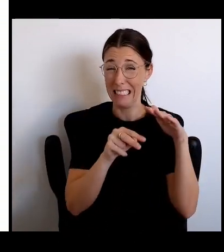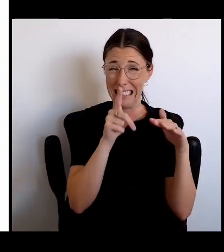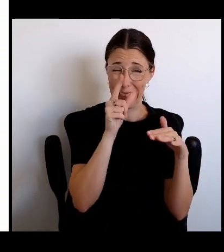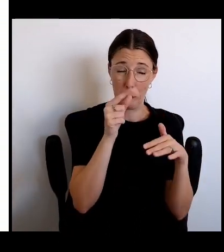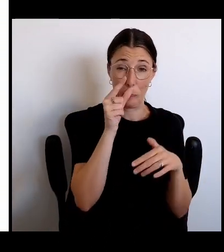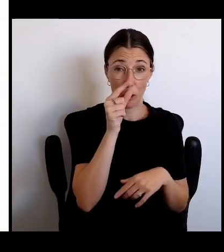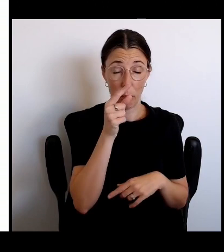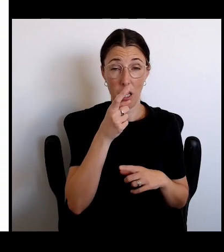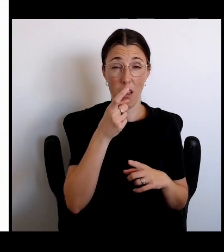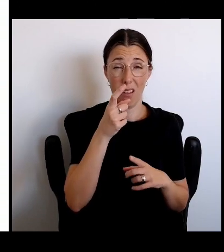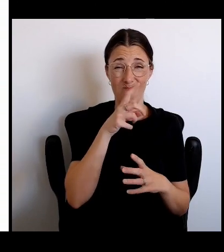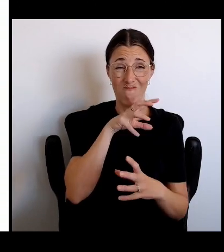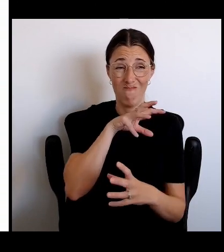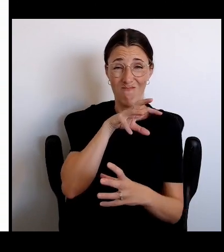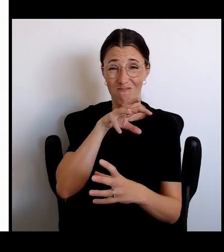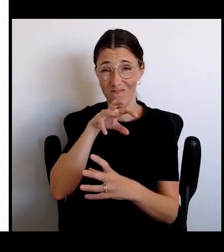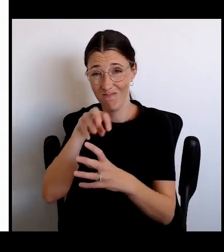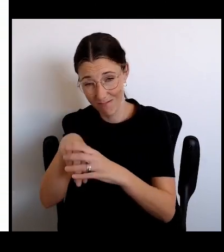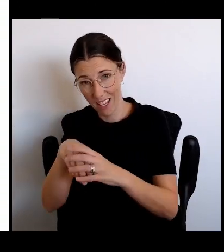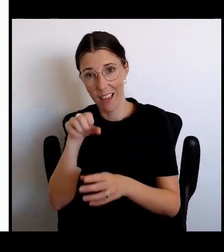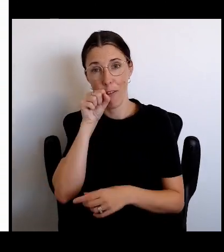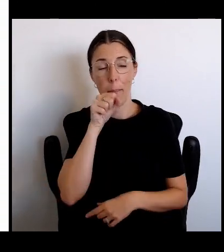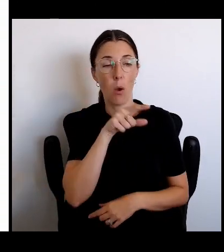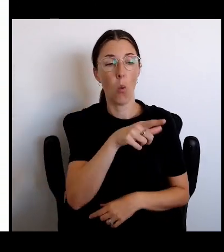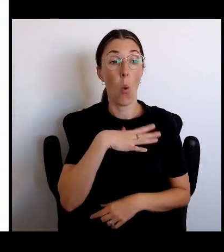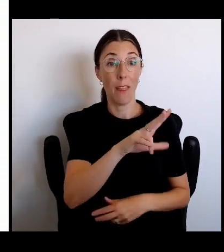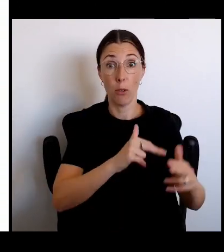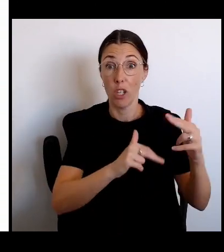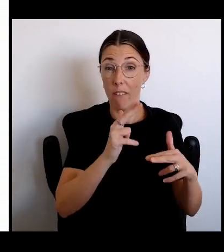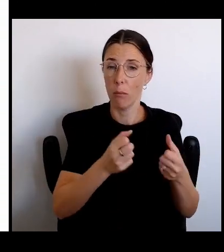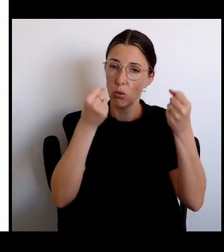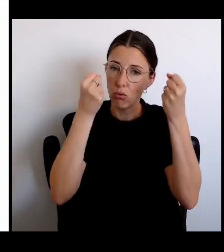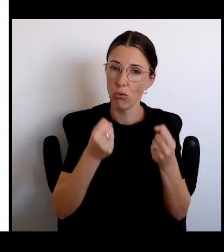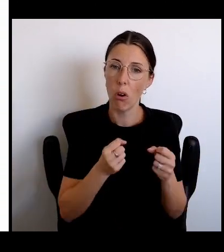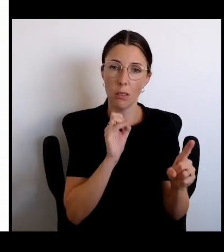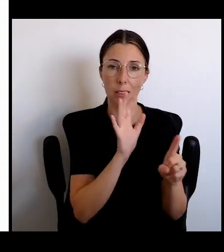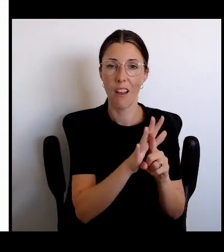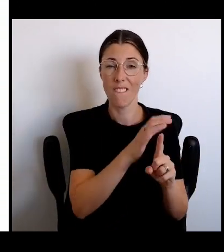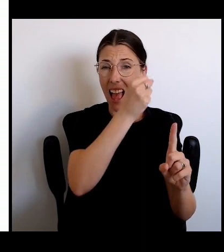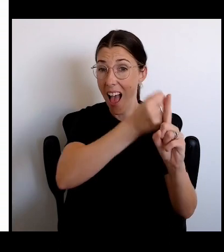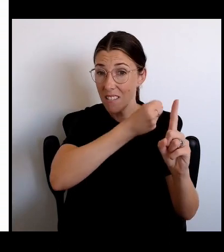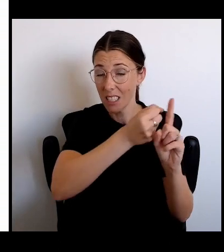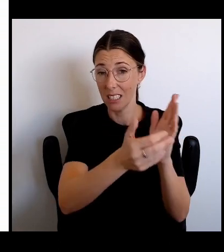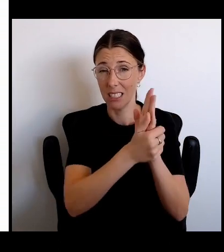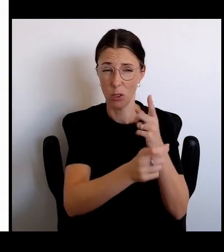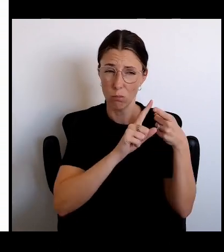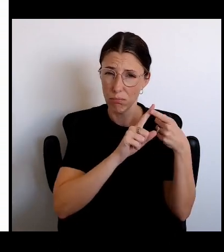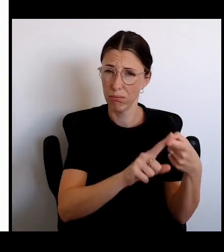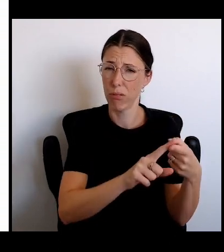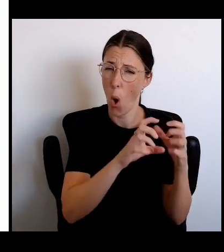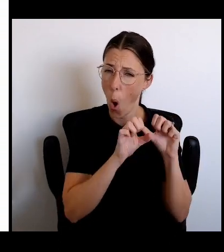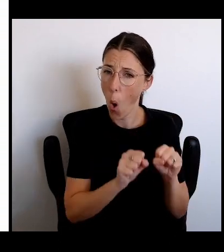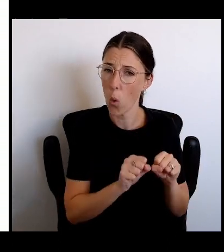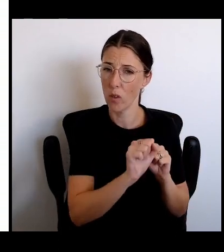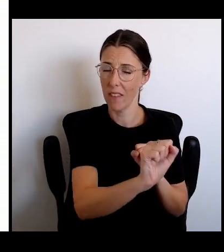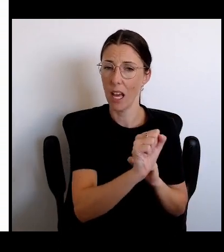young, really strong self-efficacy skills when it comes to being able to hold on to their strong opinion and view that